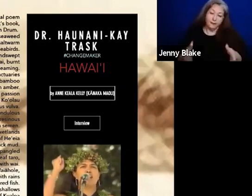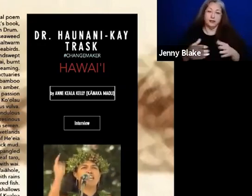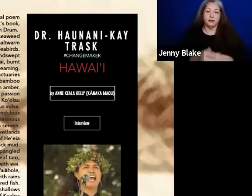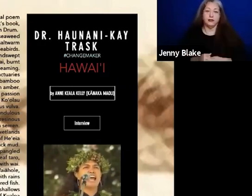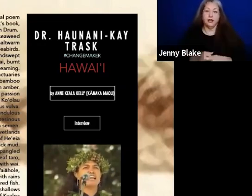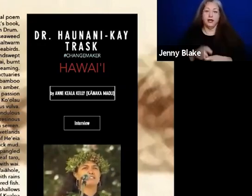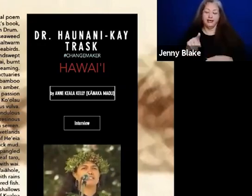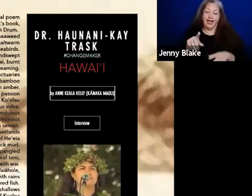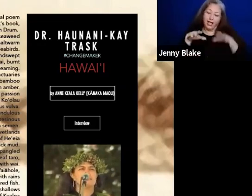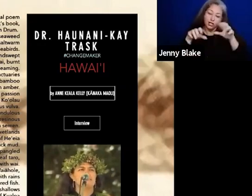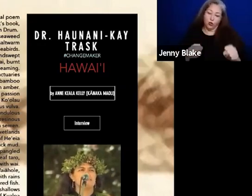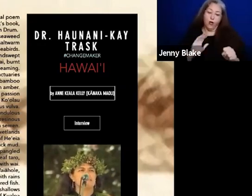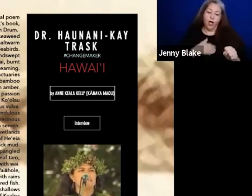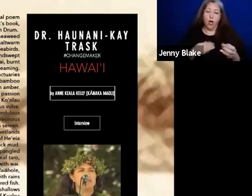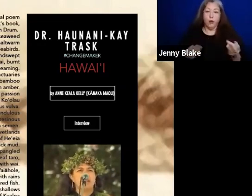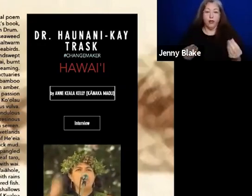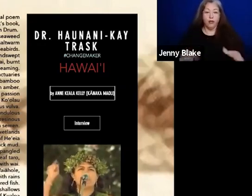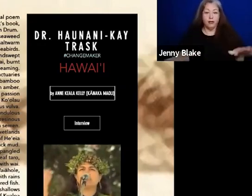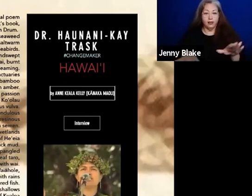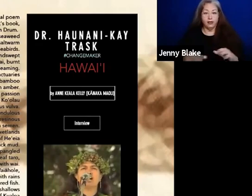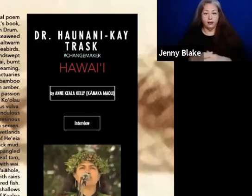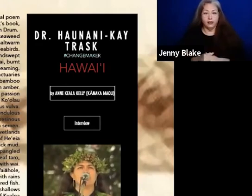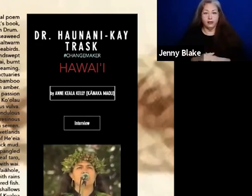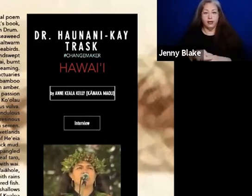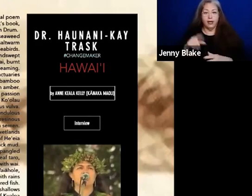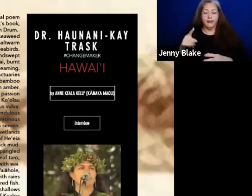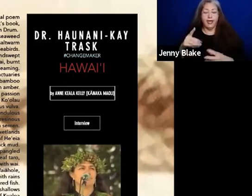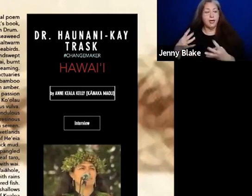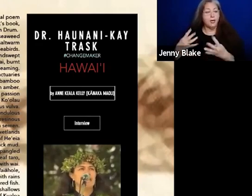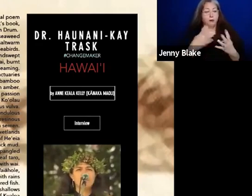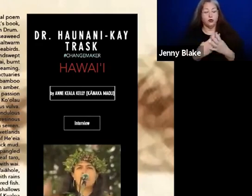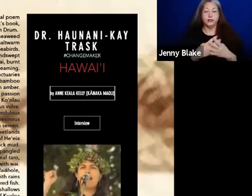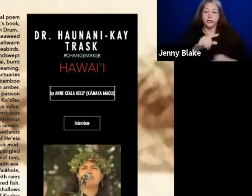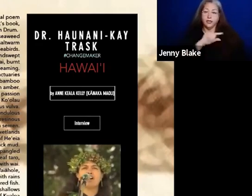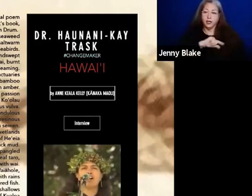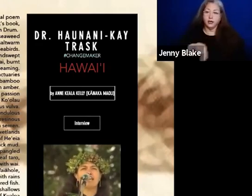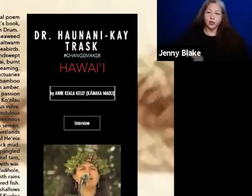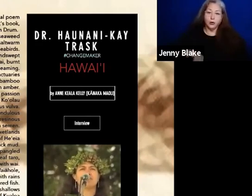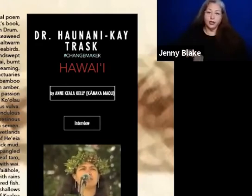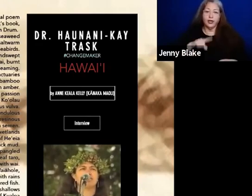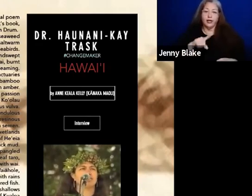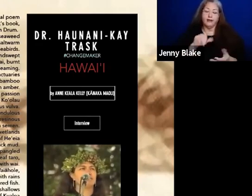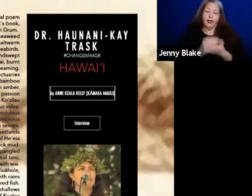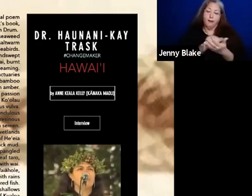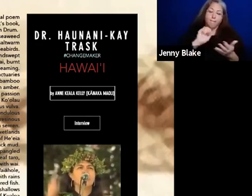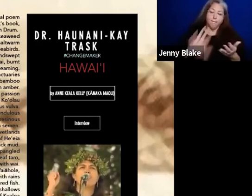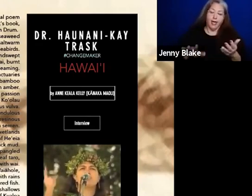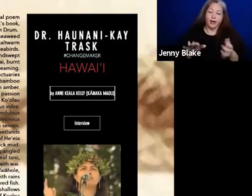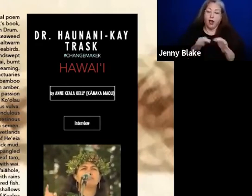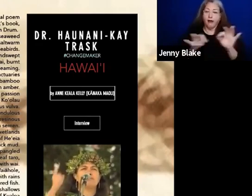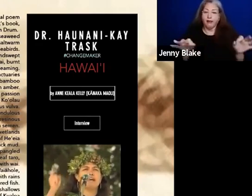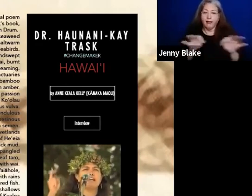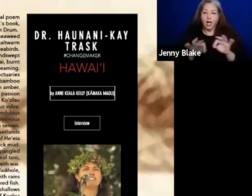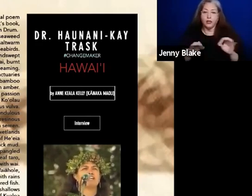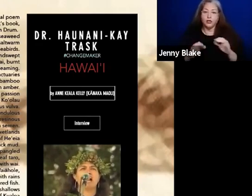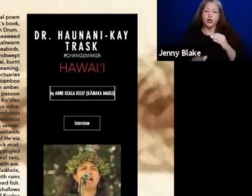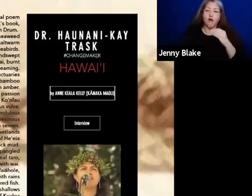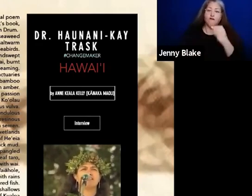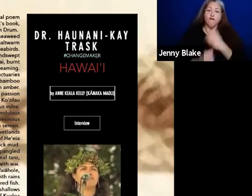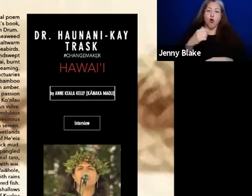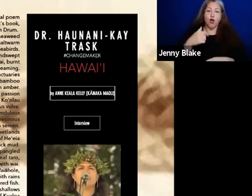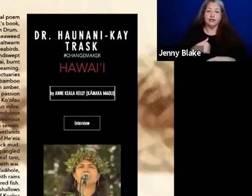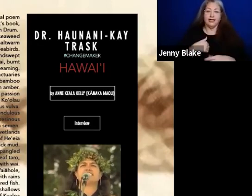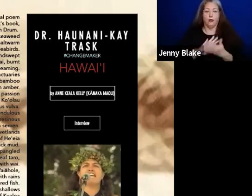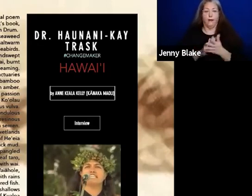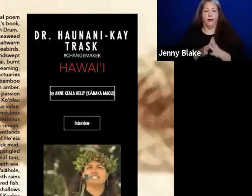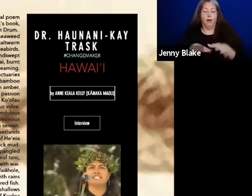They took our land. They imprisoned our queen. They banned our language. They forcibly made us a